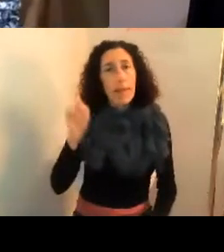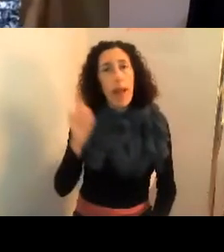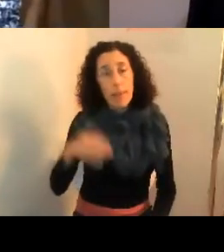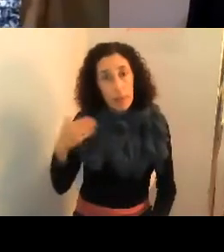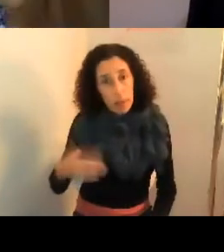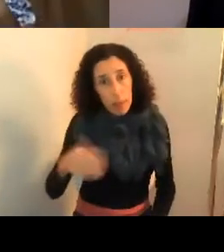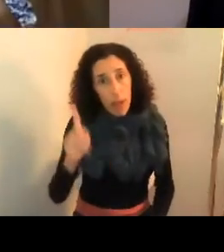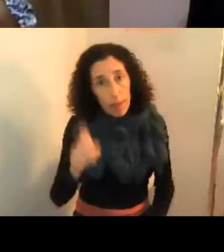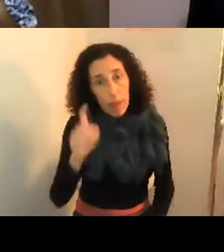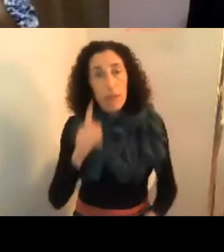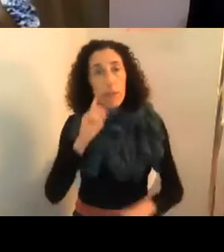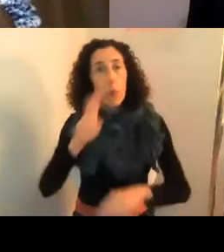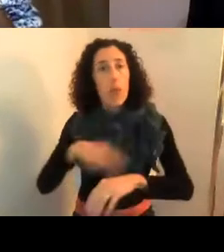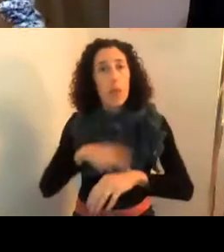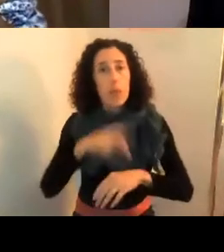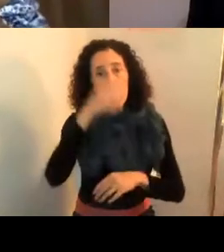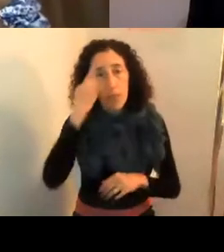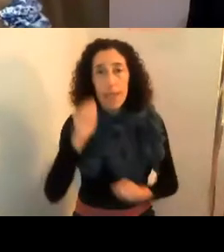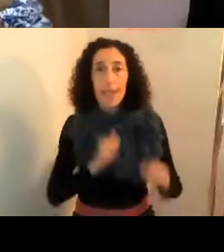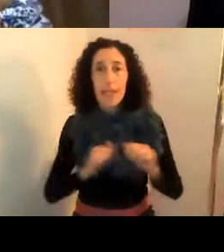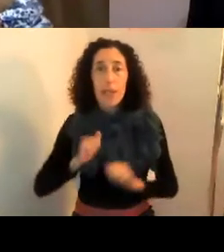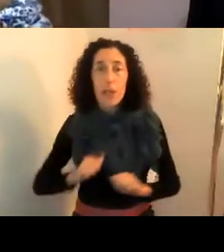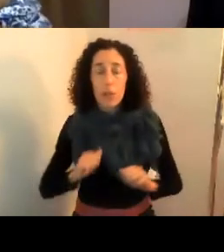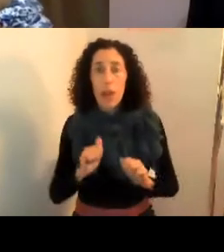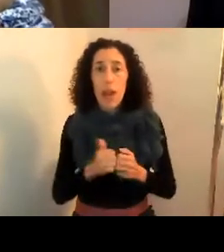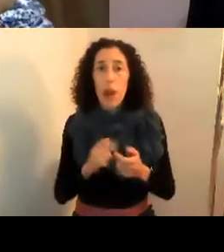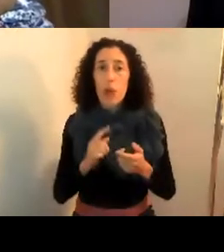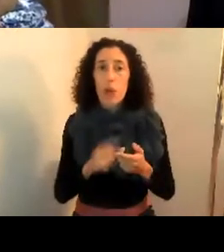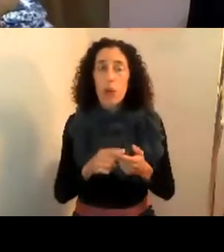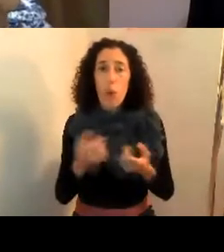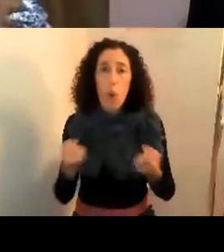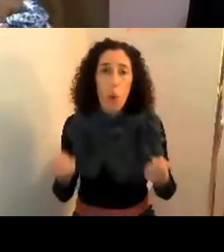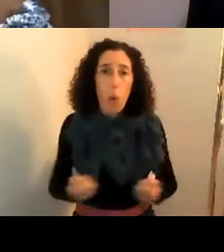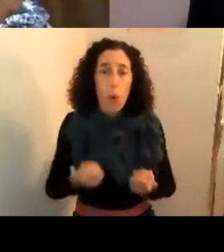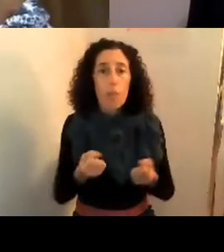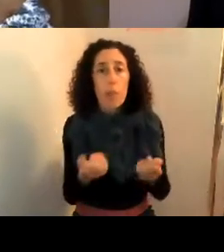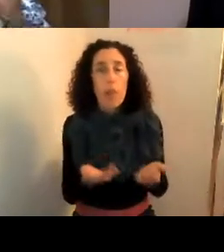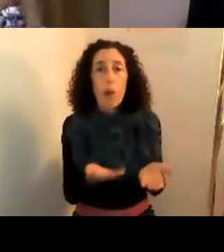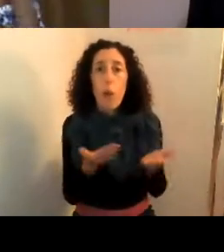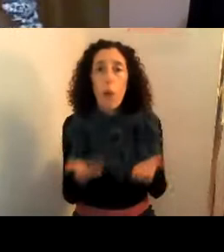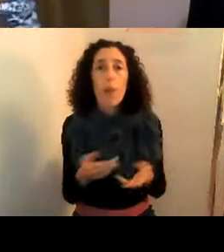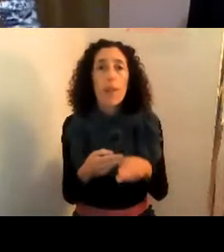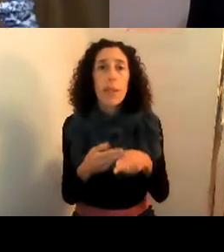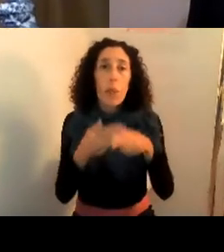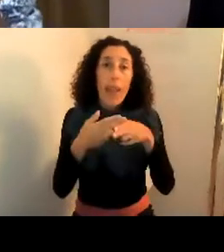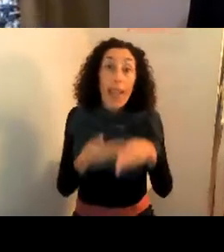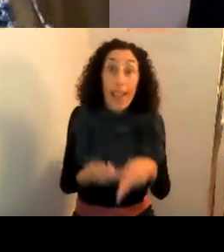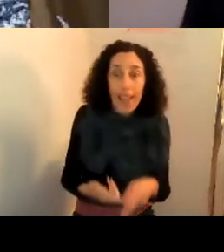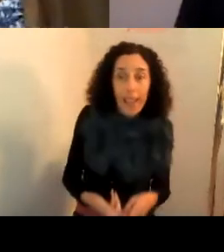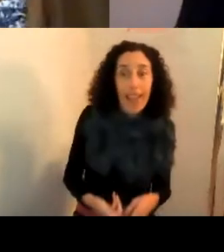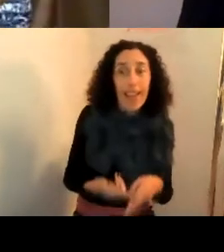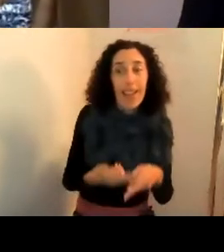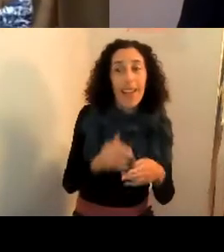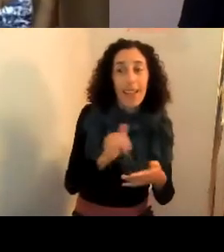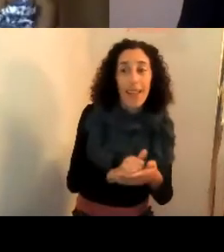weight of wanting that for our community. Part of our practice, just like outside